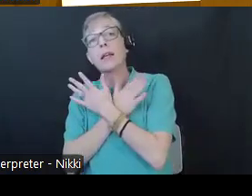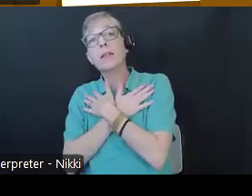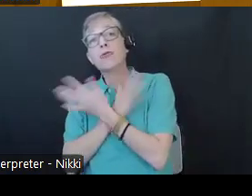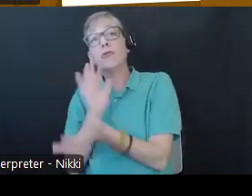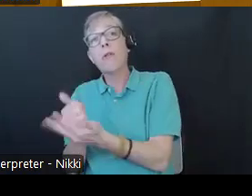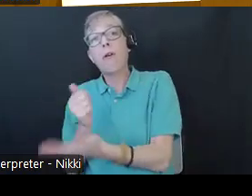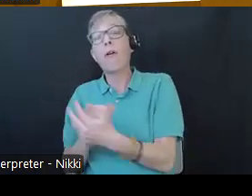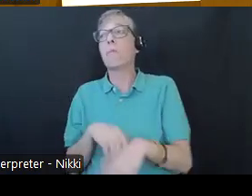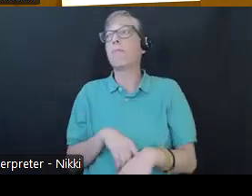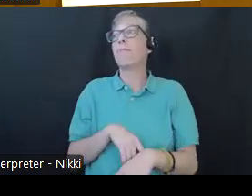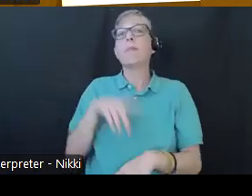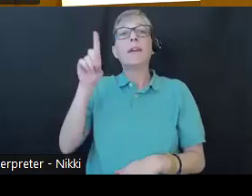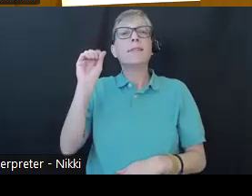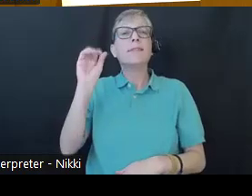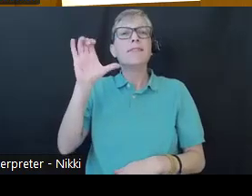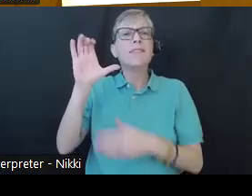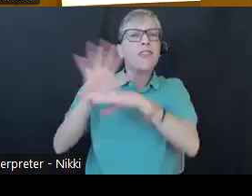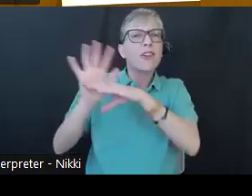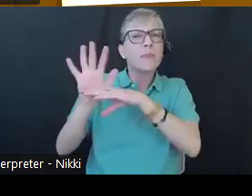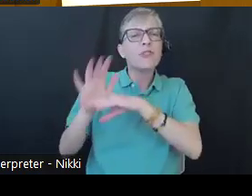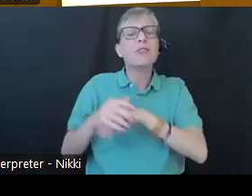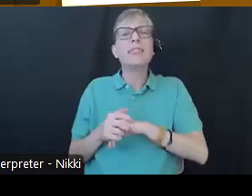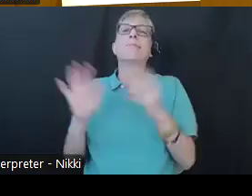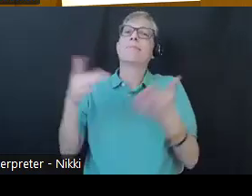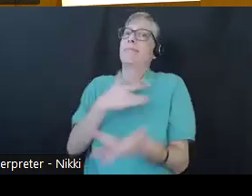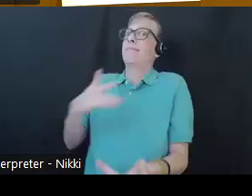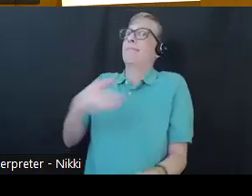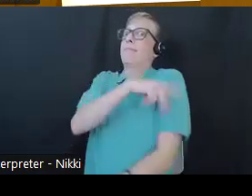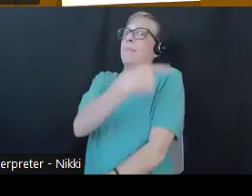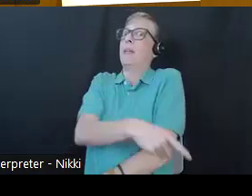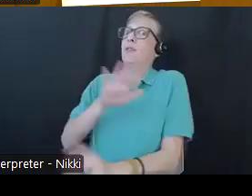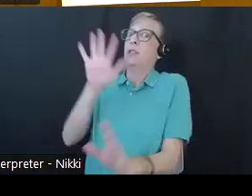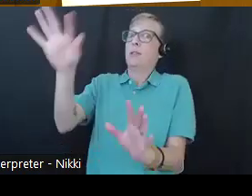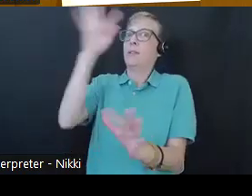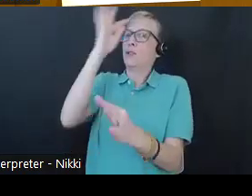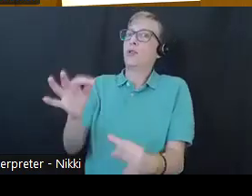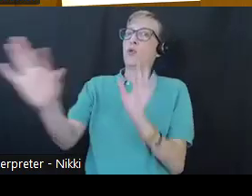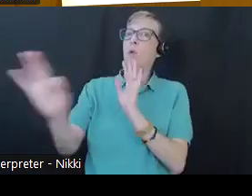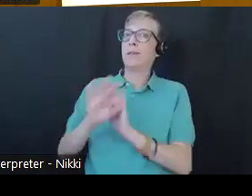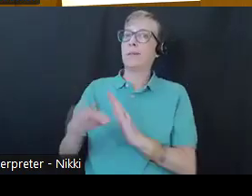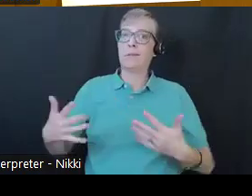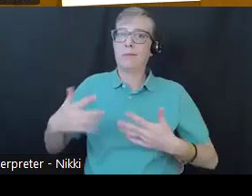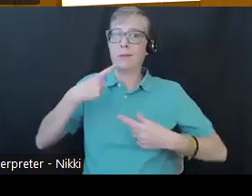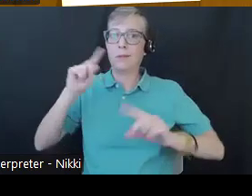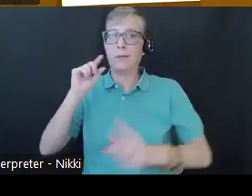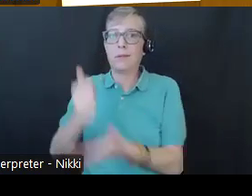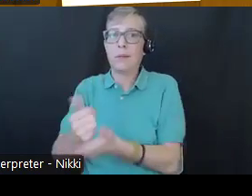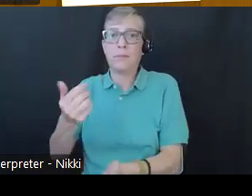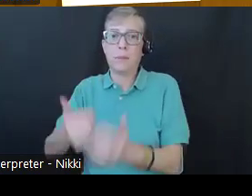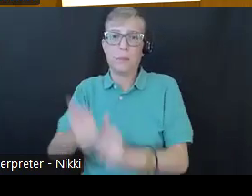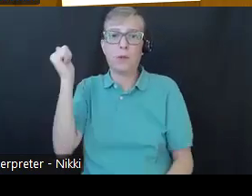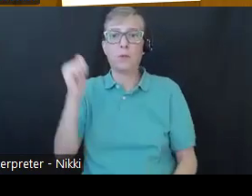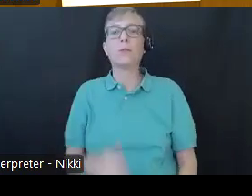like. So it's usually patient's choice, which is what's most effective. There's also more interactive programs. This is